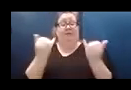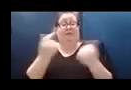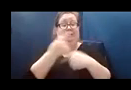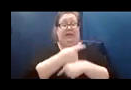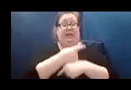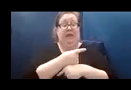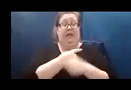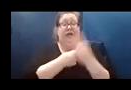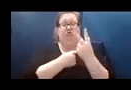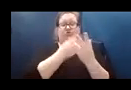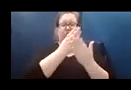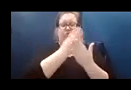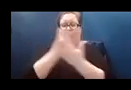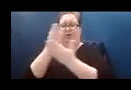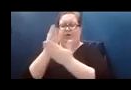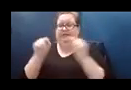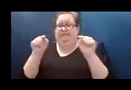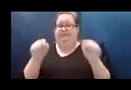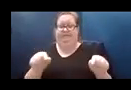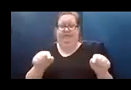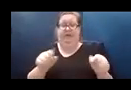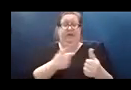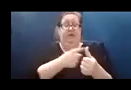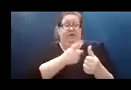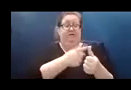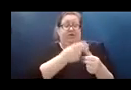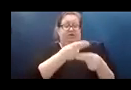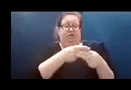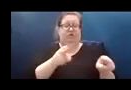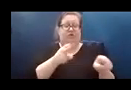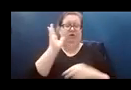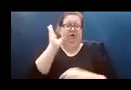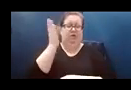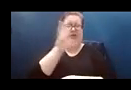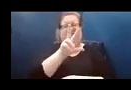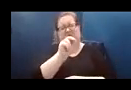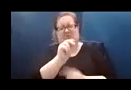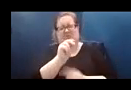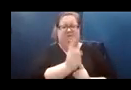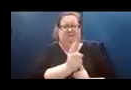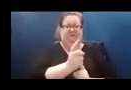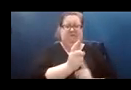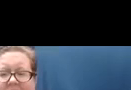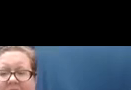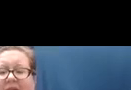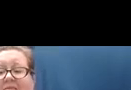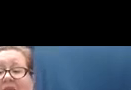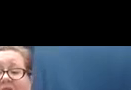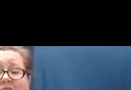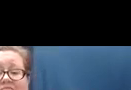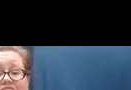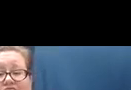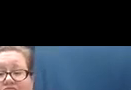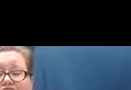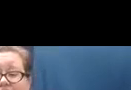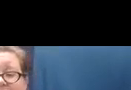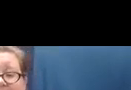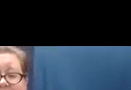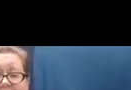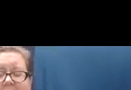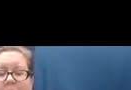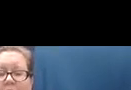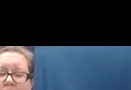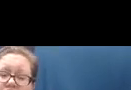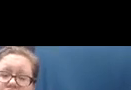in two parts. We have a short upfront presentation that'll be about 30 minutes, and then we'll have breakouts that will deep dive into